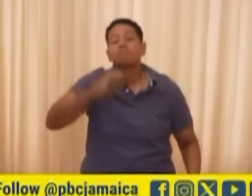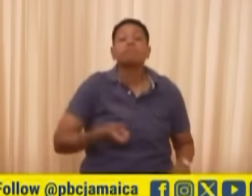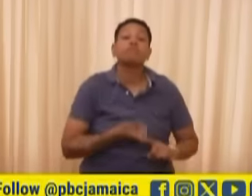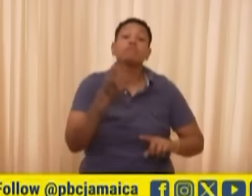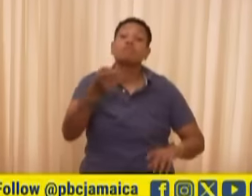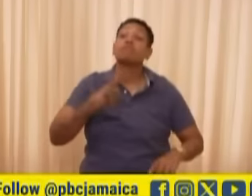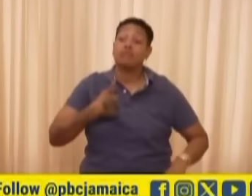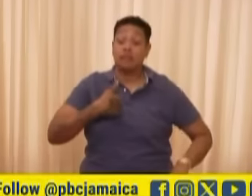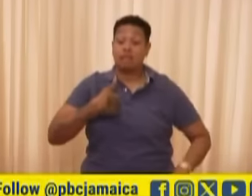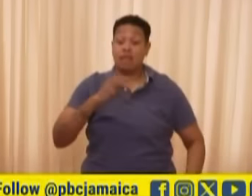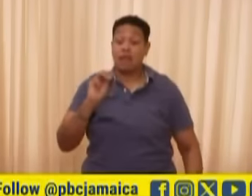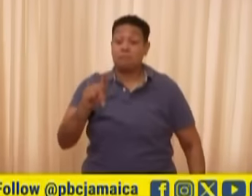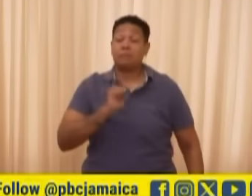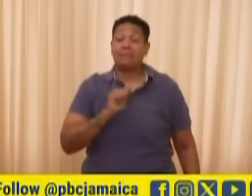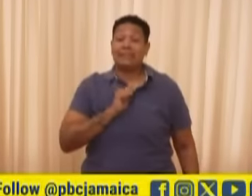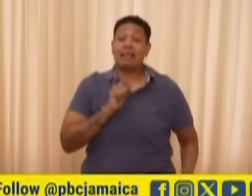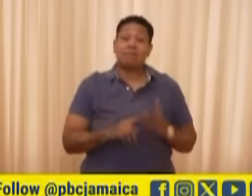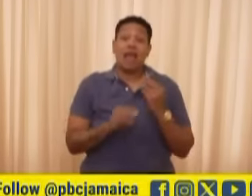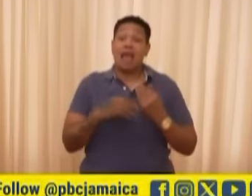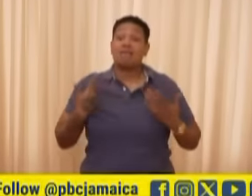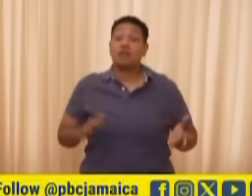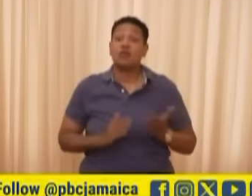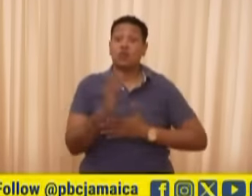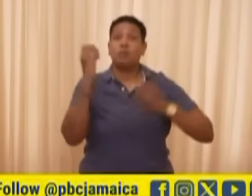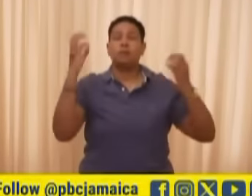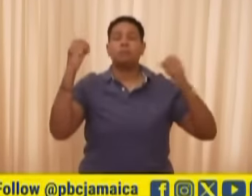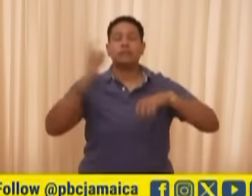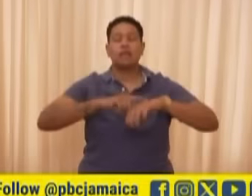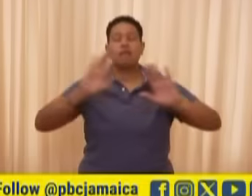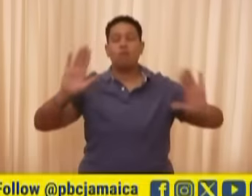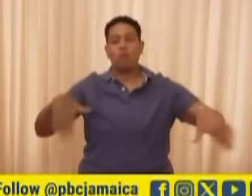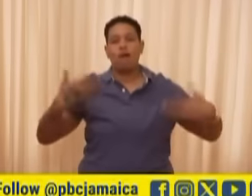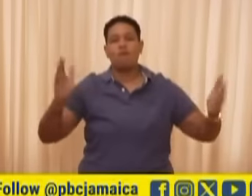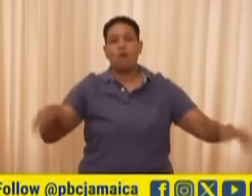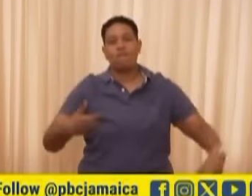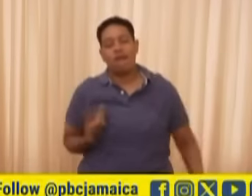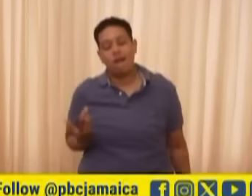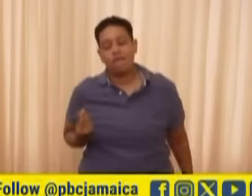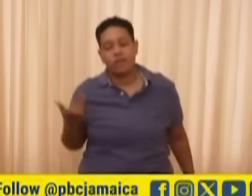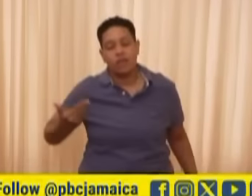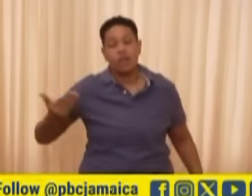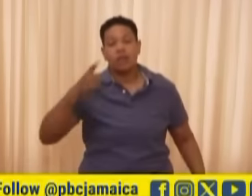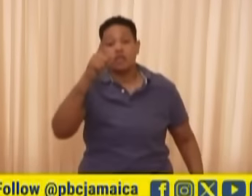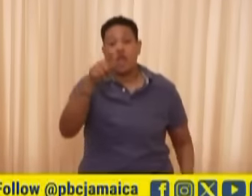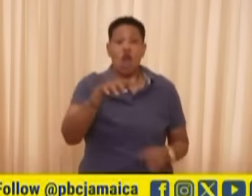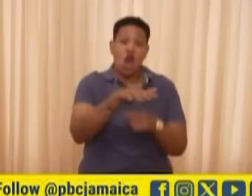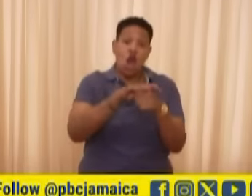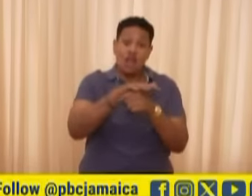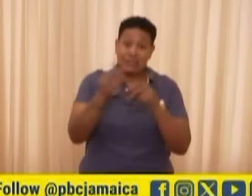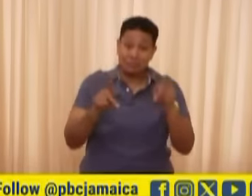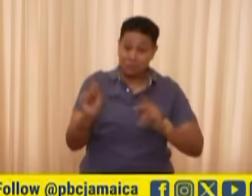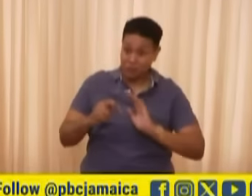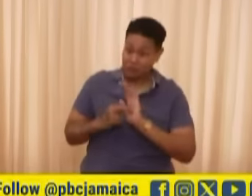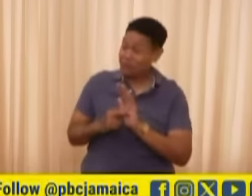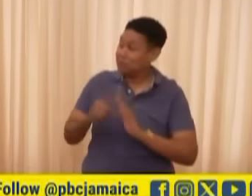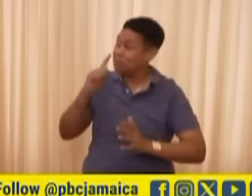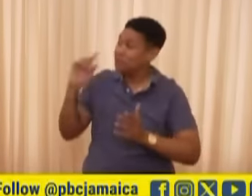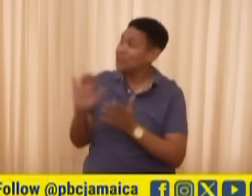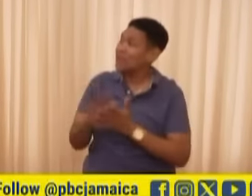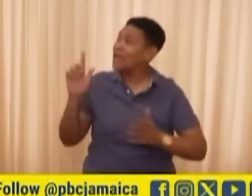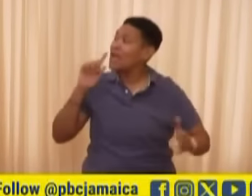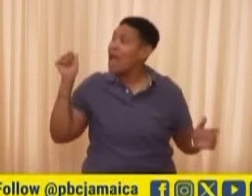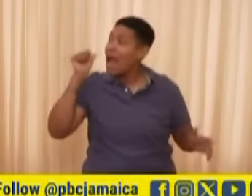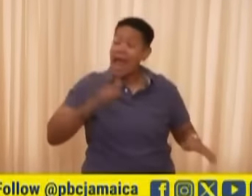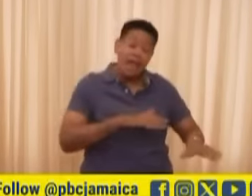From being a member of parliament myself and having gone through this many, many times over, your constituents are of the belief that